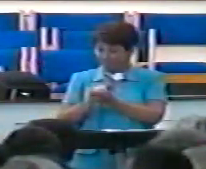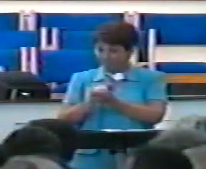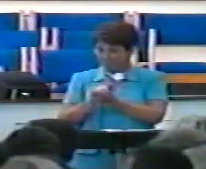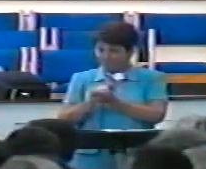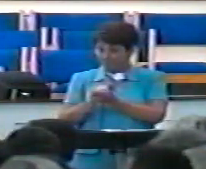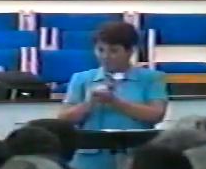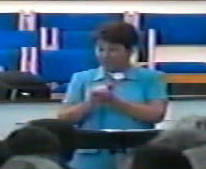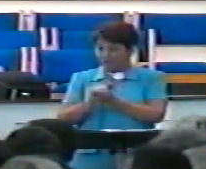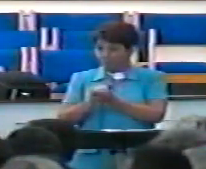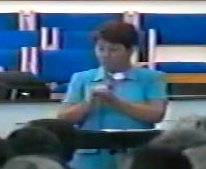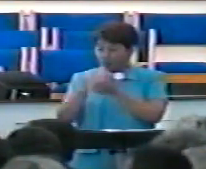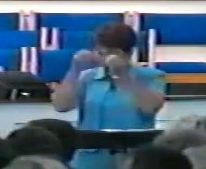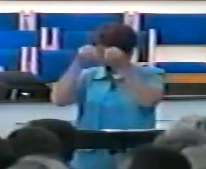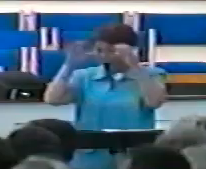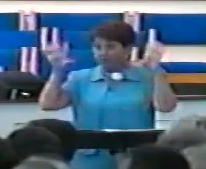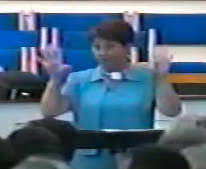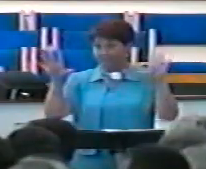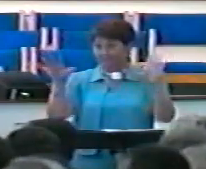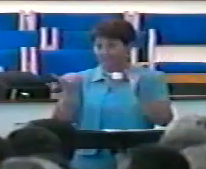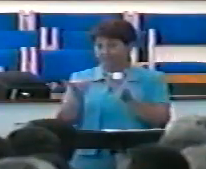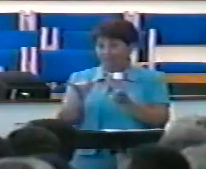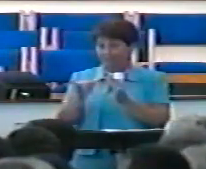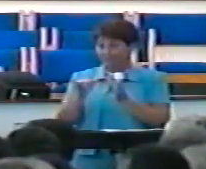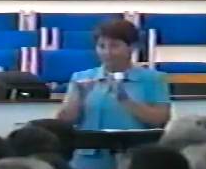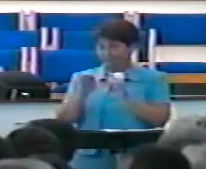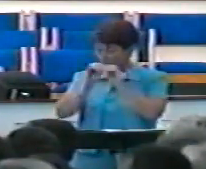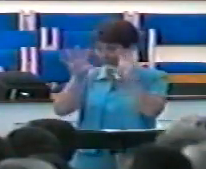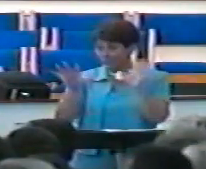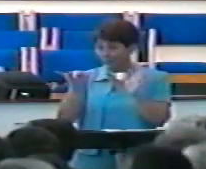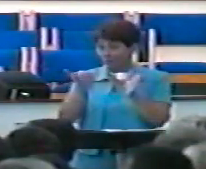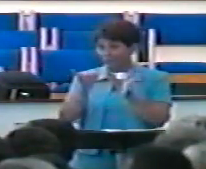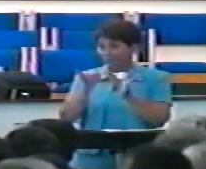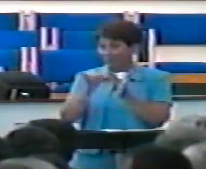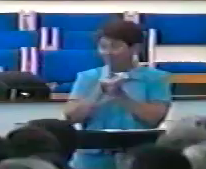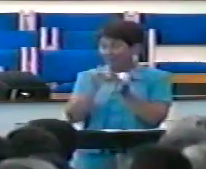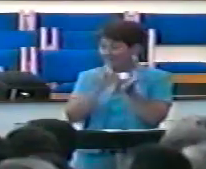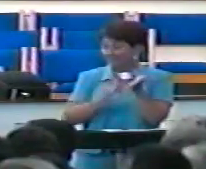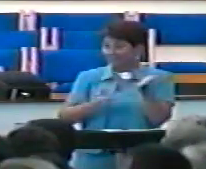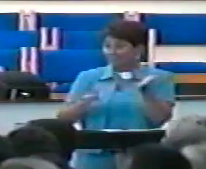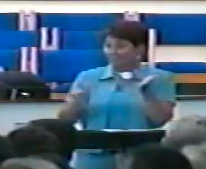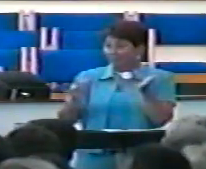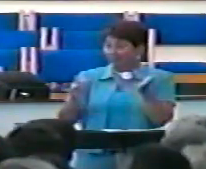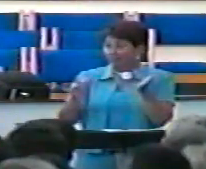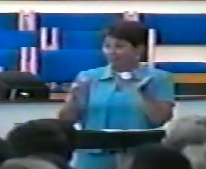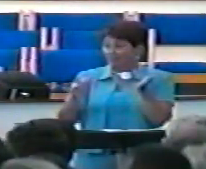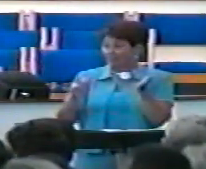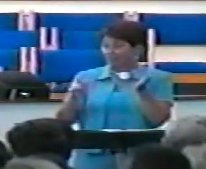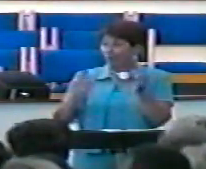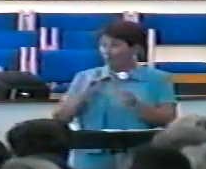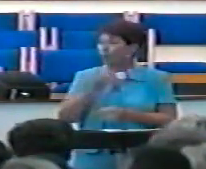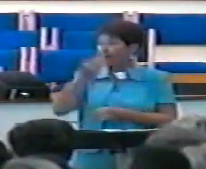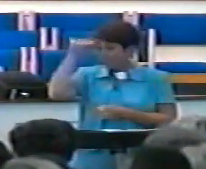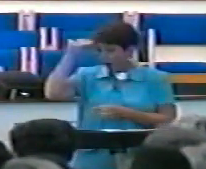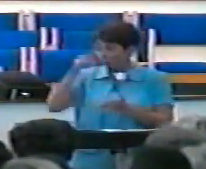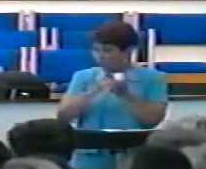here, ladies and gentlemen. It was not if Jesus could do anything, because we know and believe that Jesus can